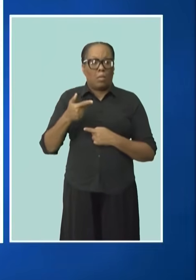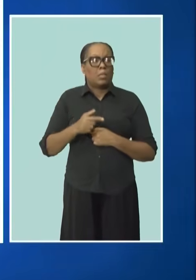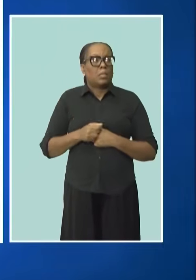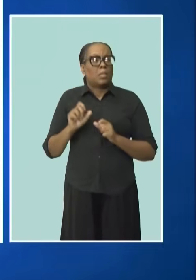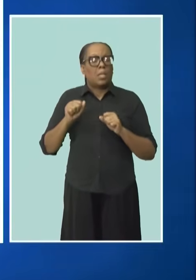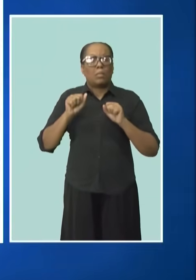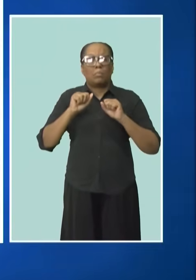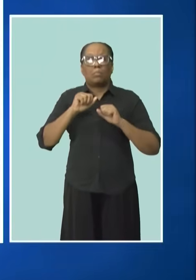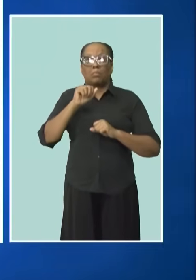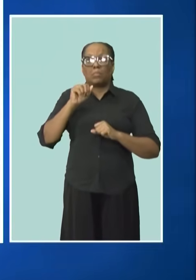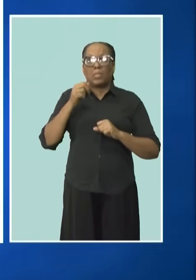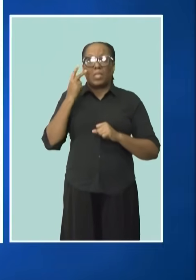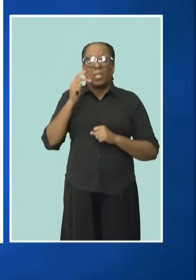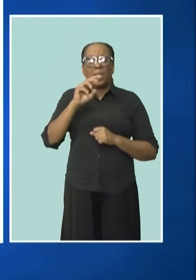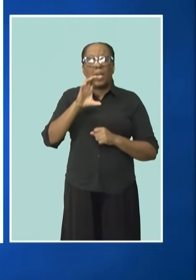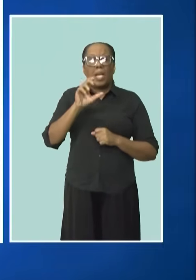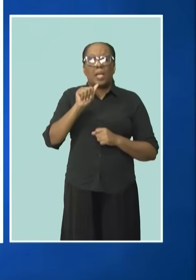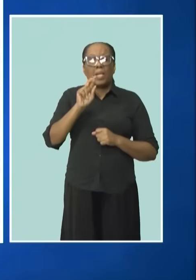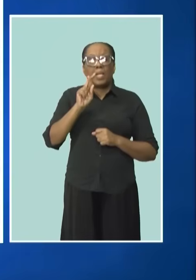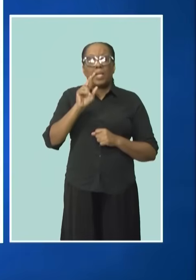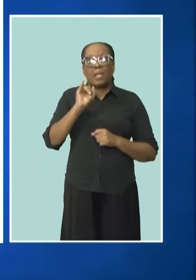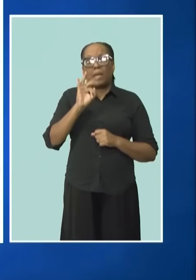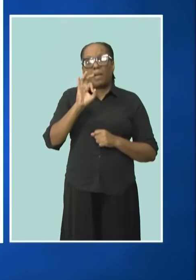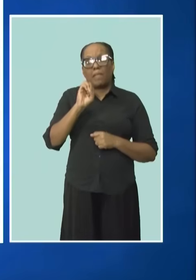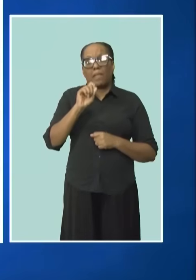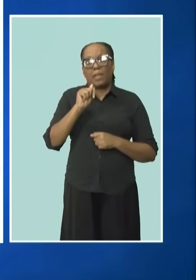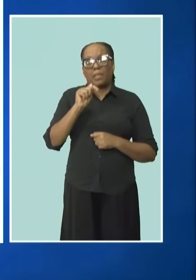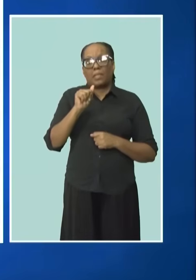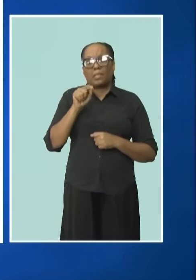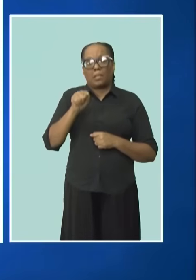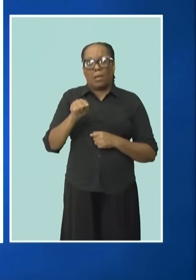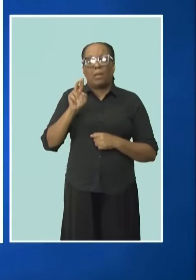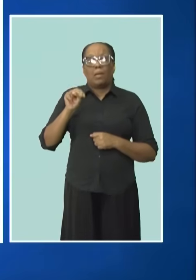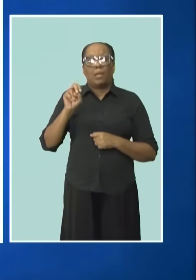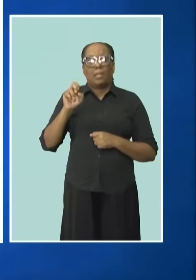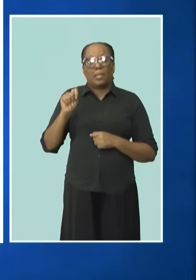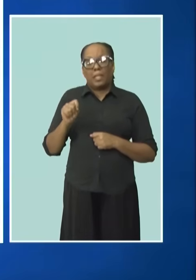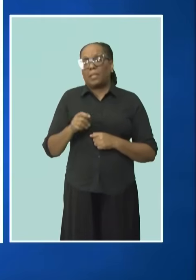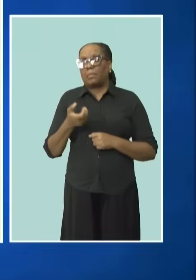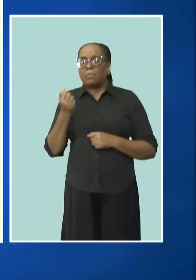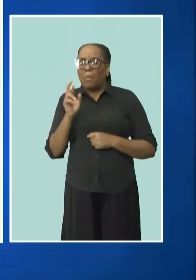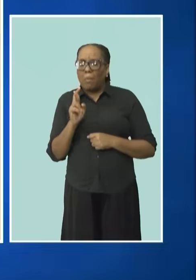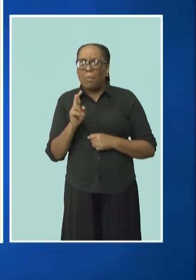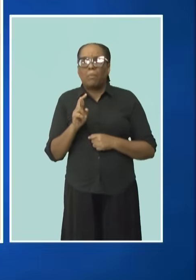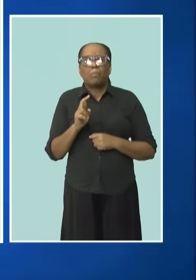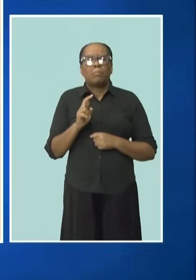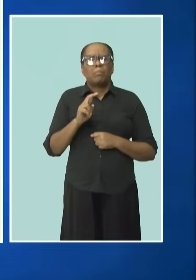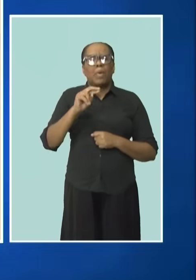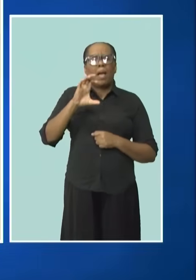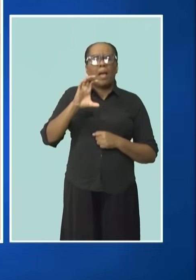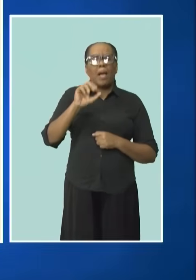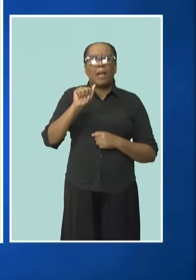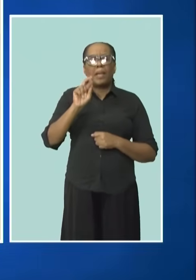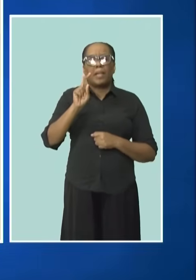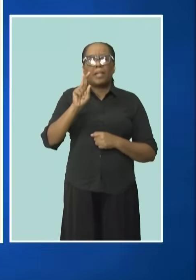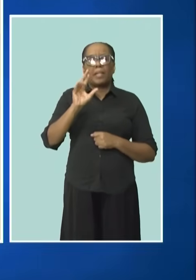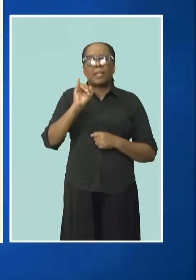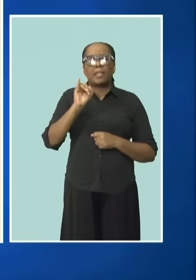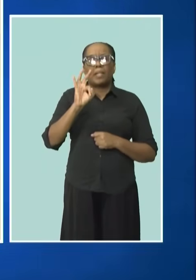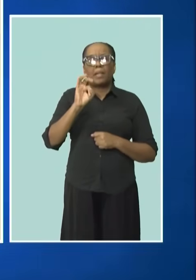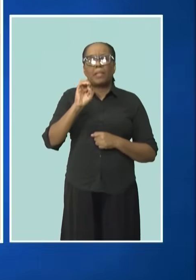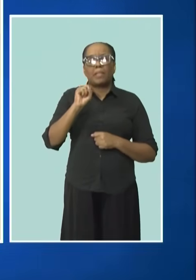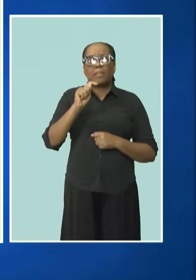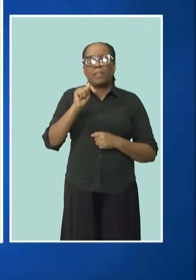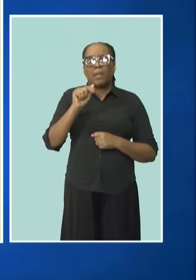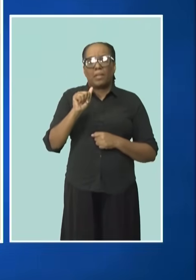at carifesta.net or our social media pages, Carifesta on Instagram and Facebook. But book now,